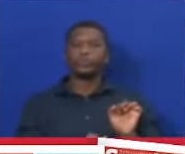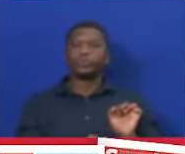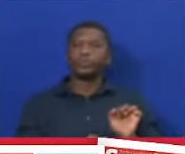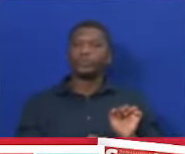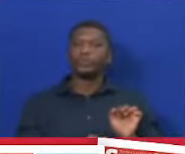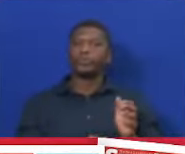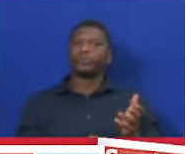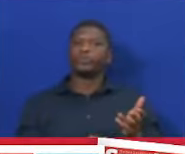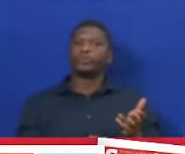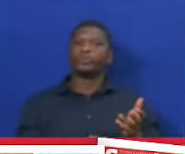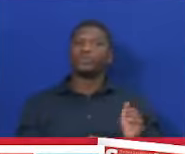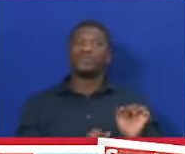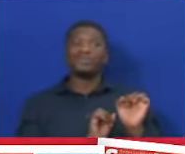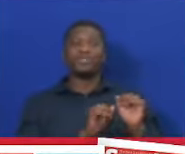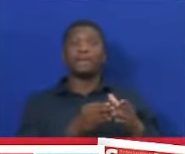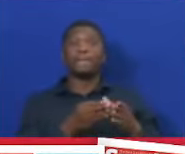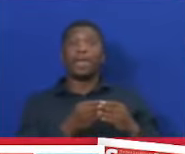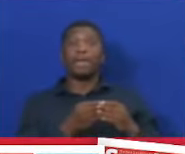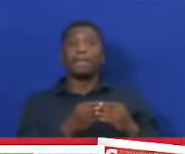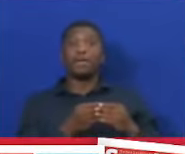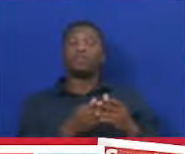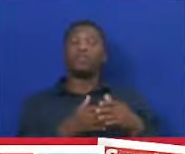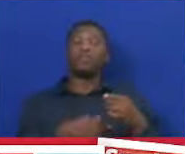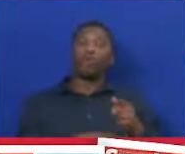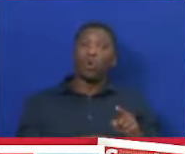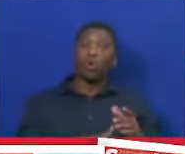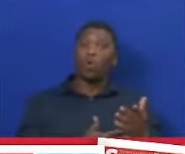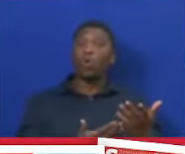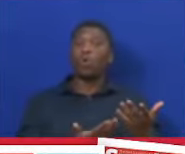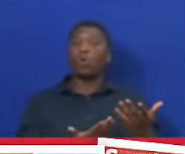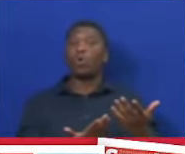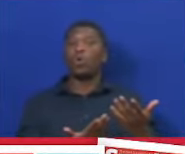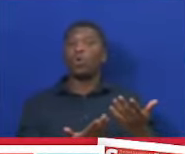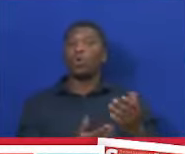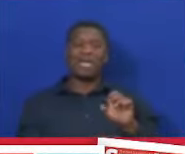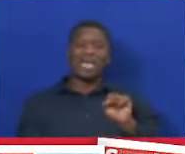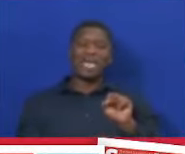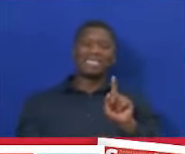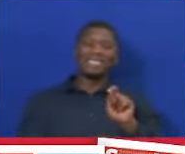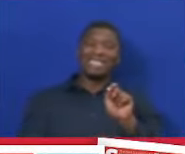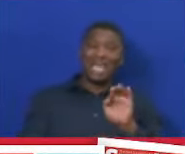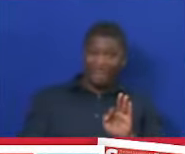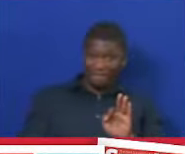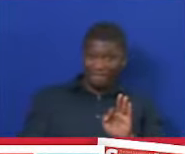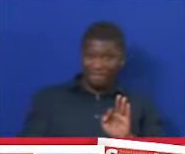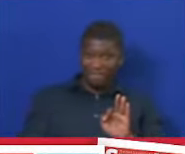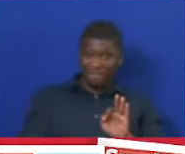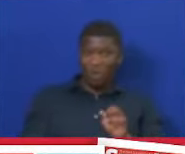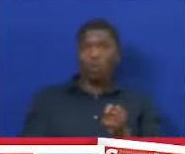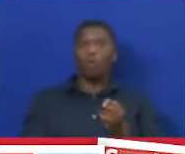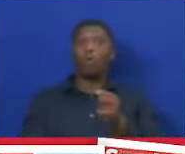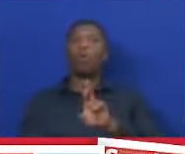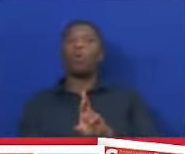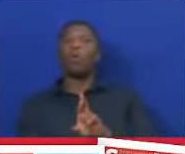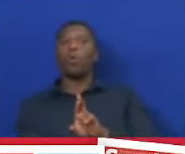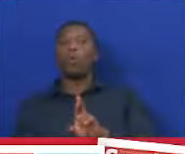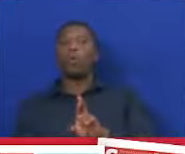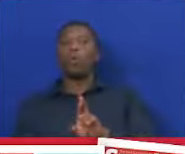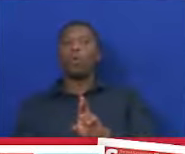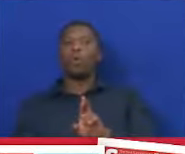members of either they will be STF members or NIU